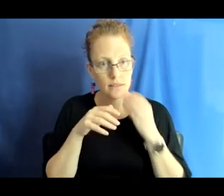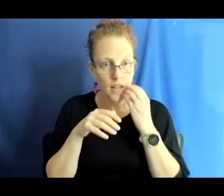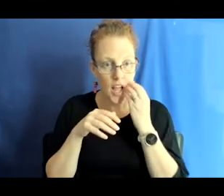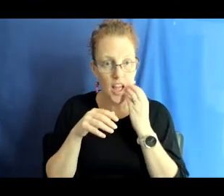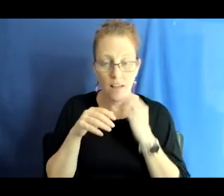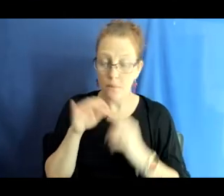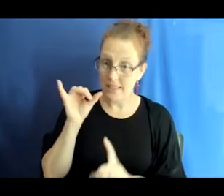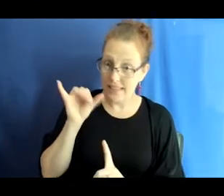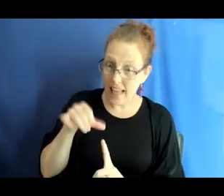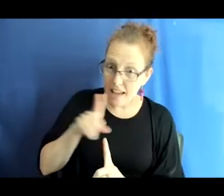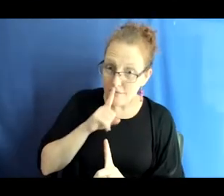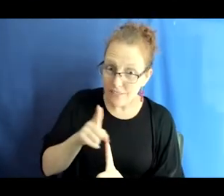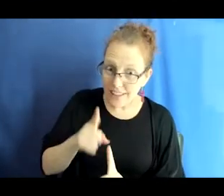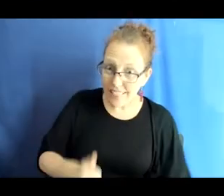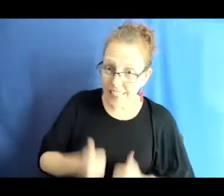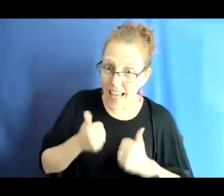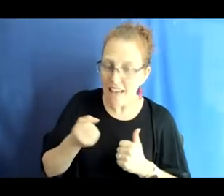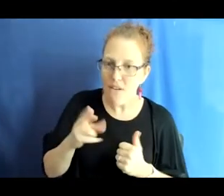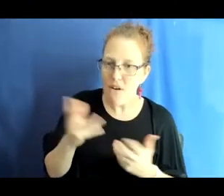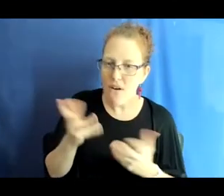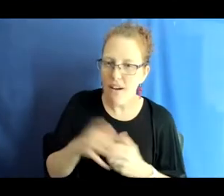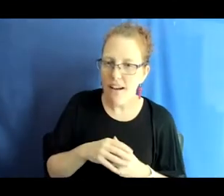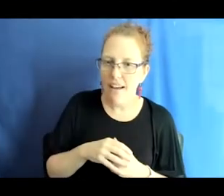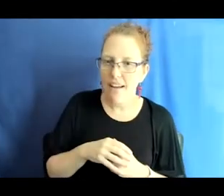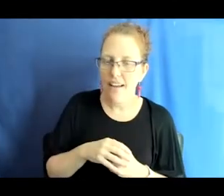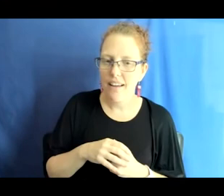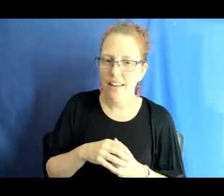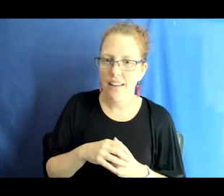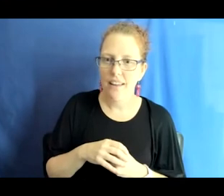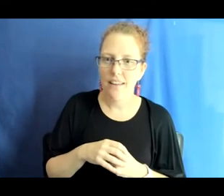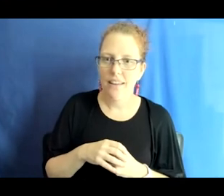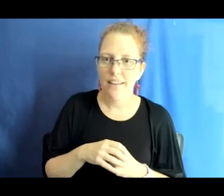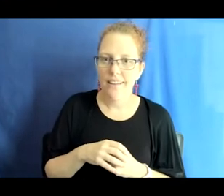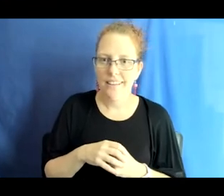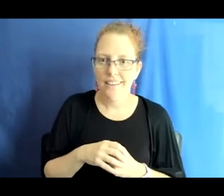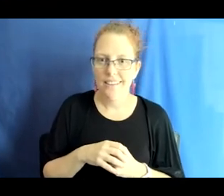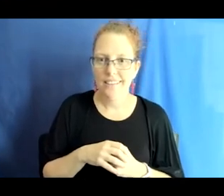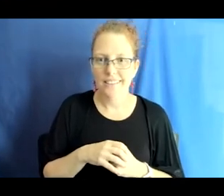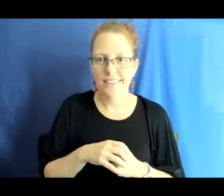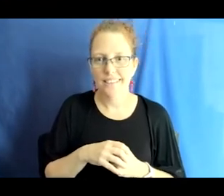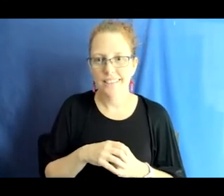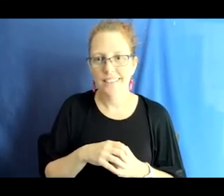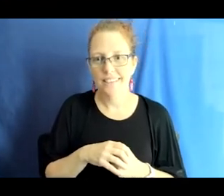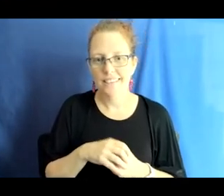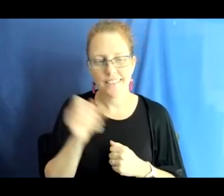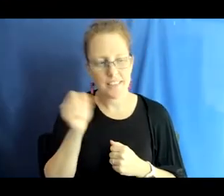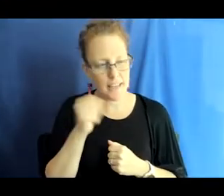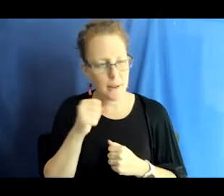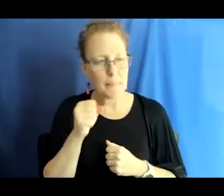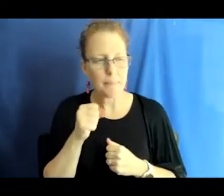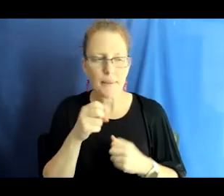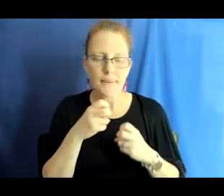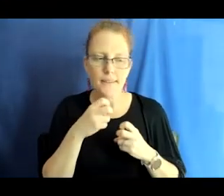did it happen that way? Where you just couldn't say anything? Yeah. Yeah, I don't, you know. Yeah, it was really tough